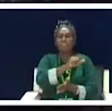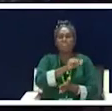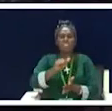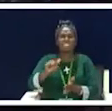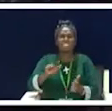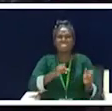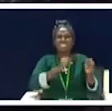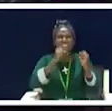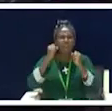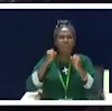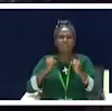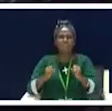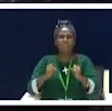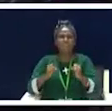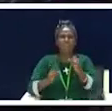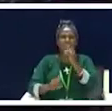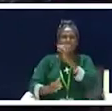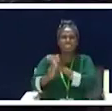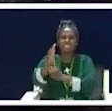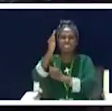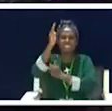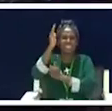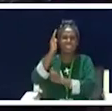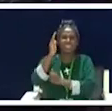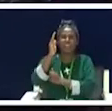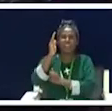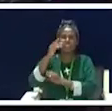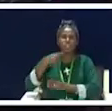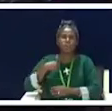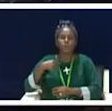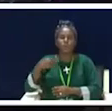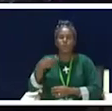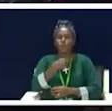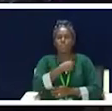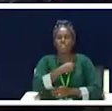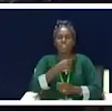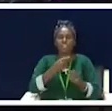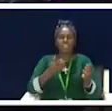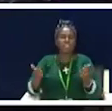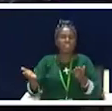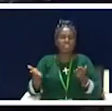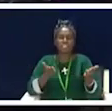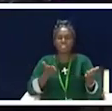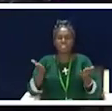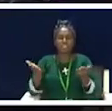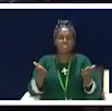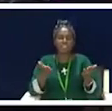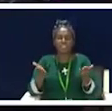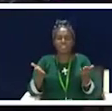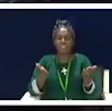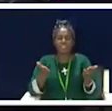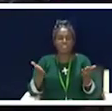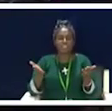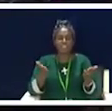Hallelujah. Wow, the mighty God we